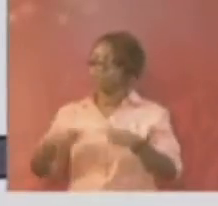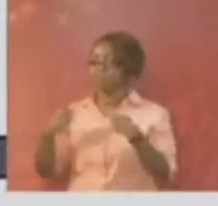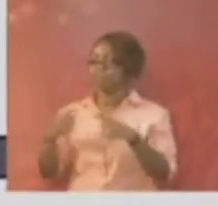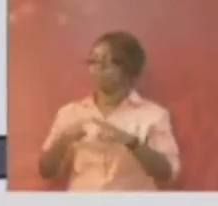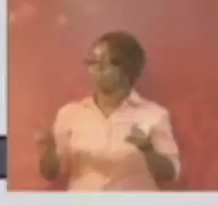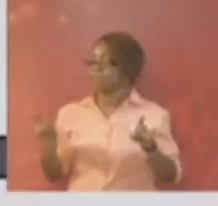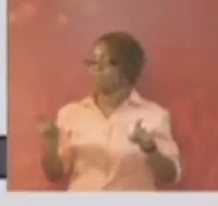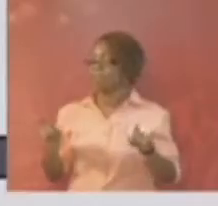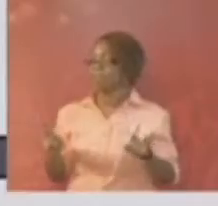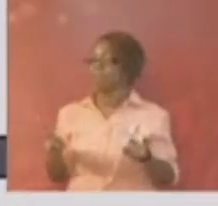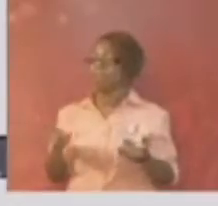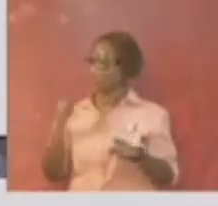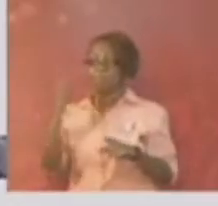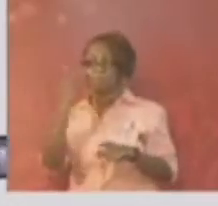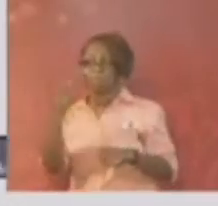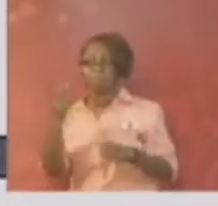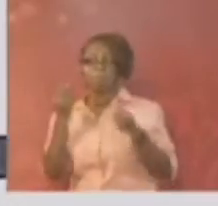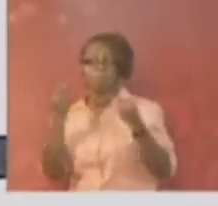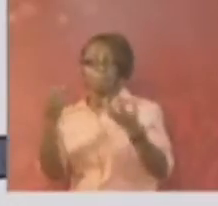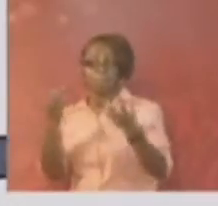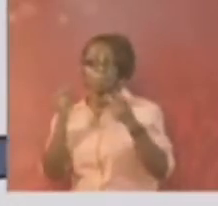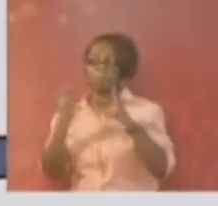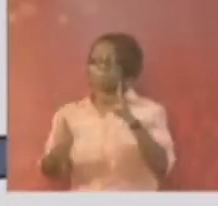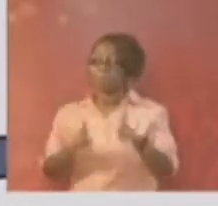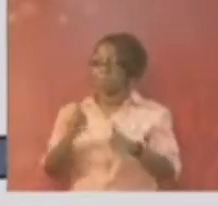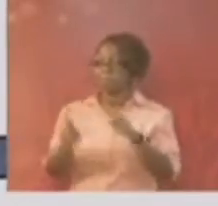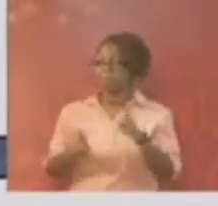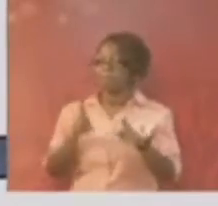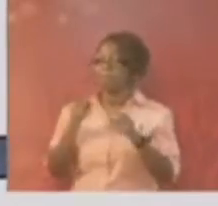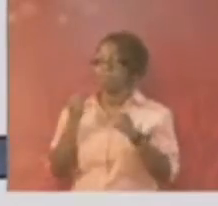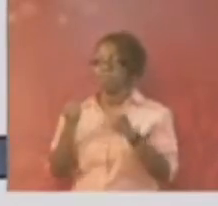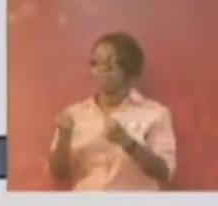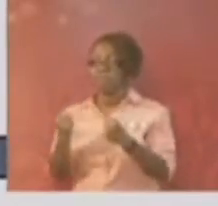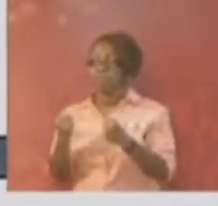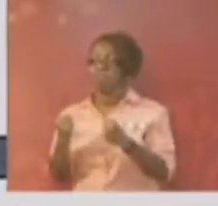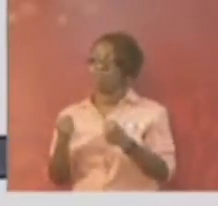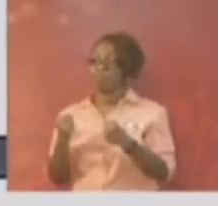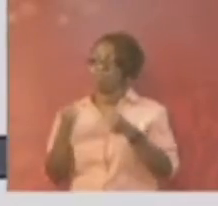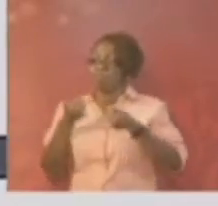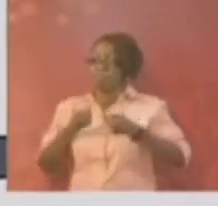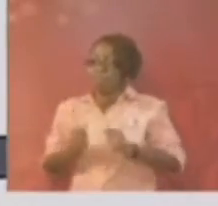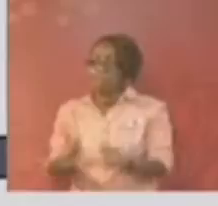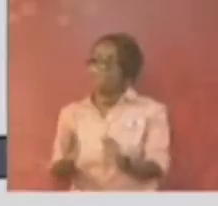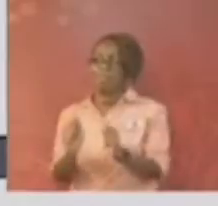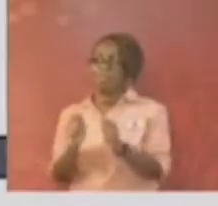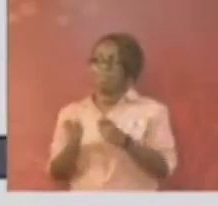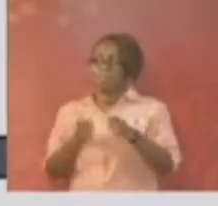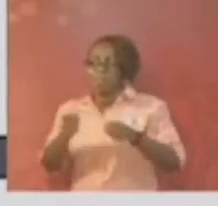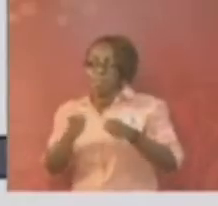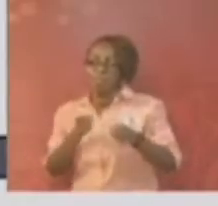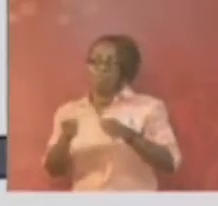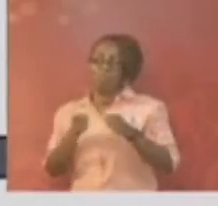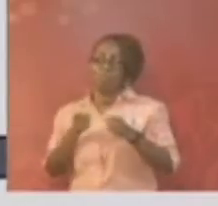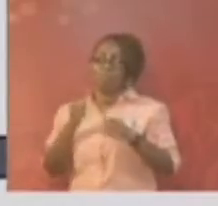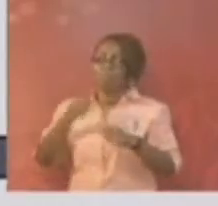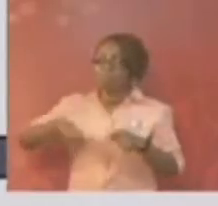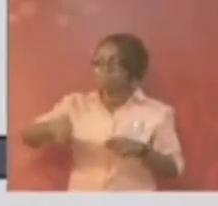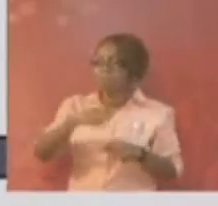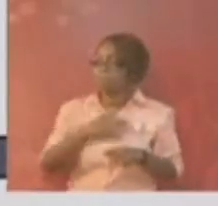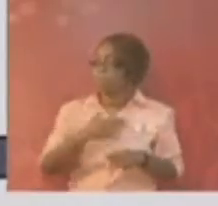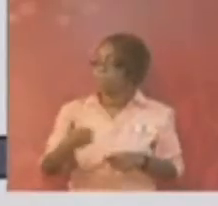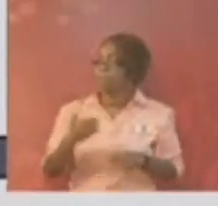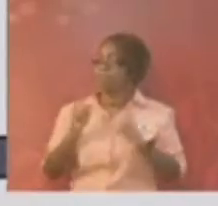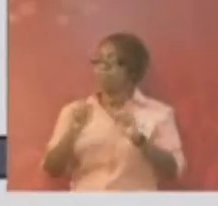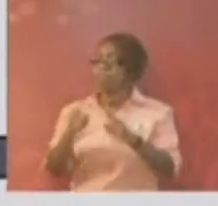quite significant resilience in the population to manage these, as well as a willingness to seek help. And at